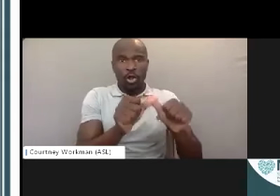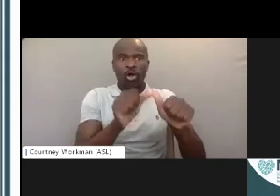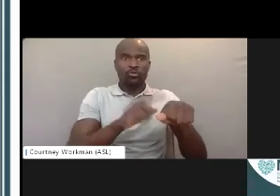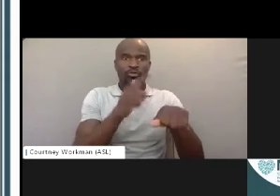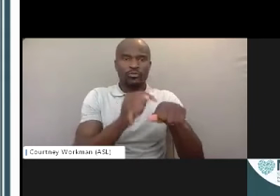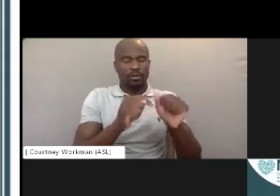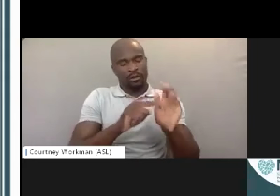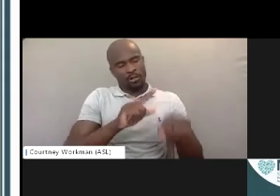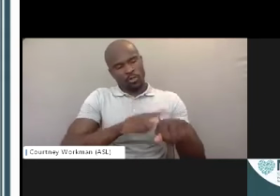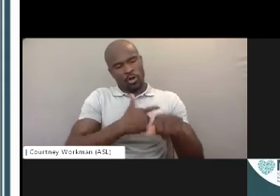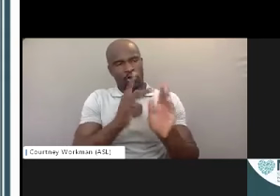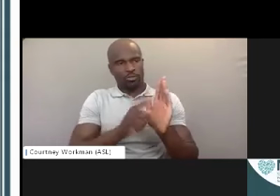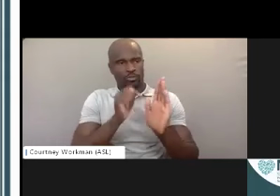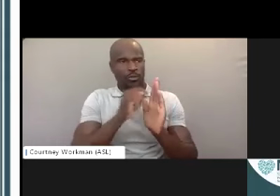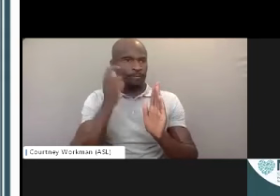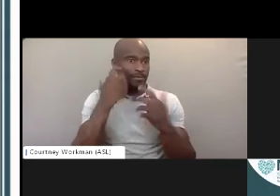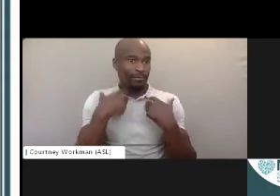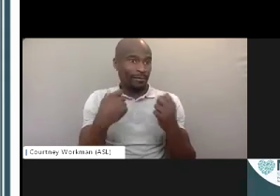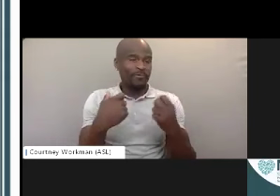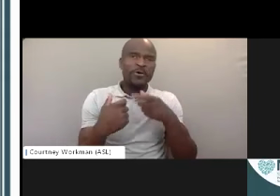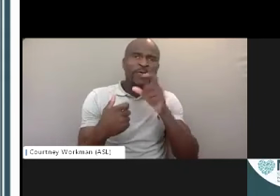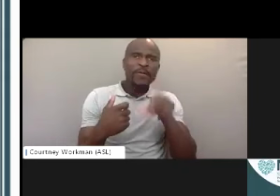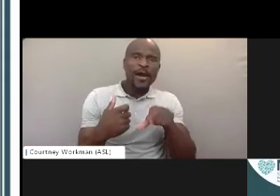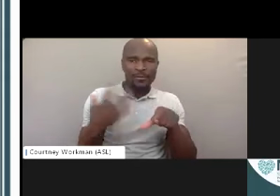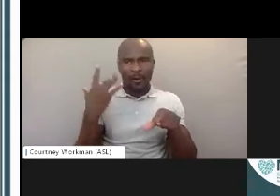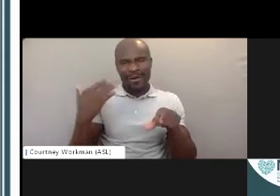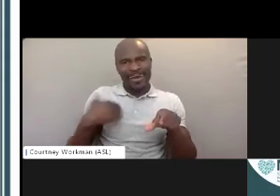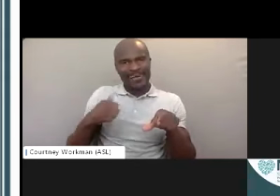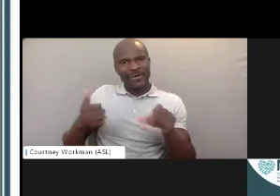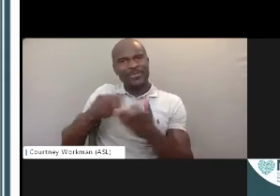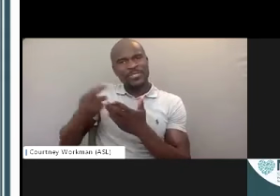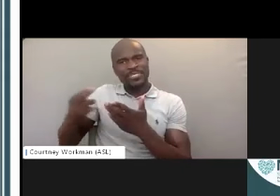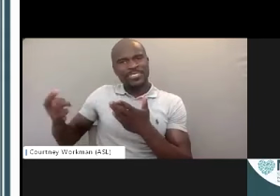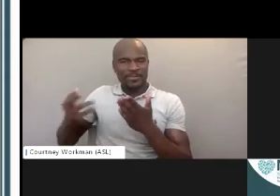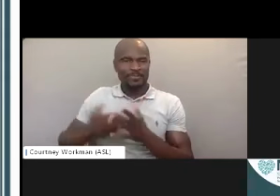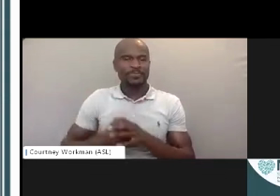then addressing the vetting list, this is where preparedness is so important.